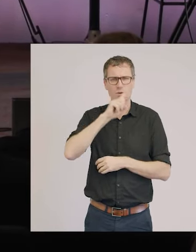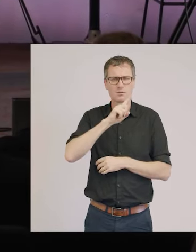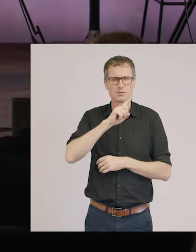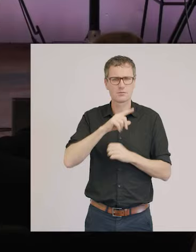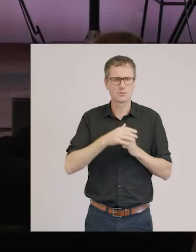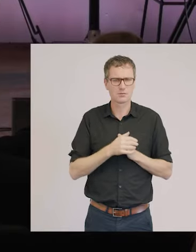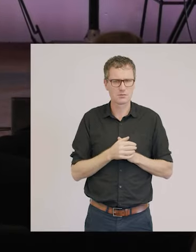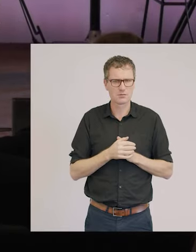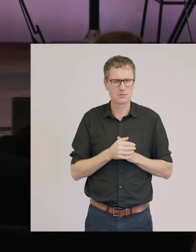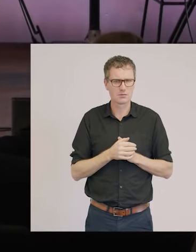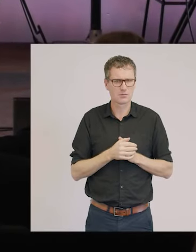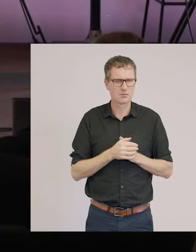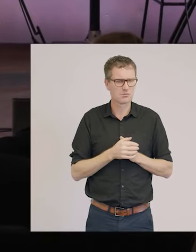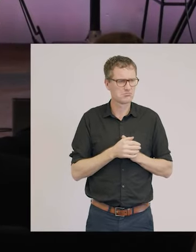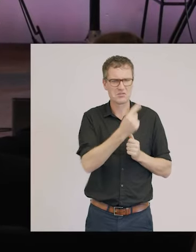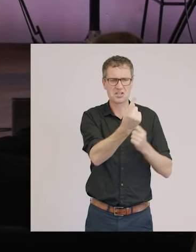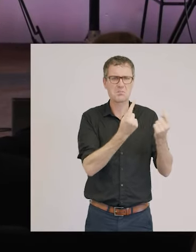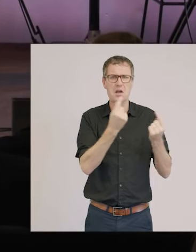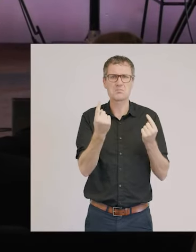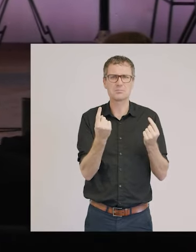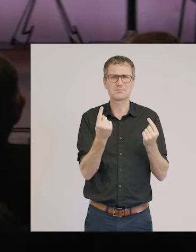up. And I get so many people that actually come,